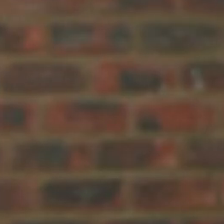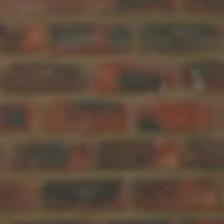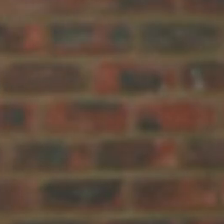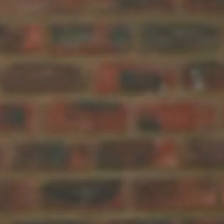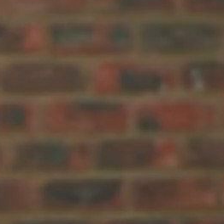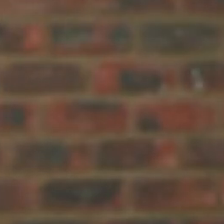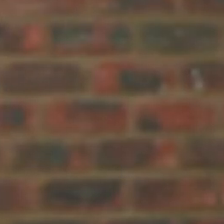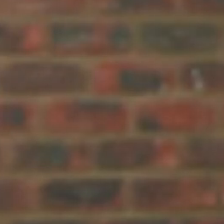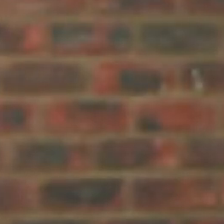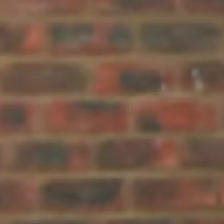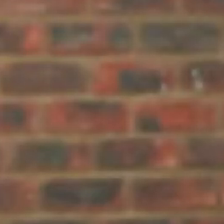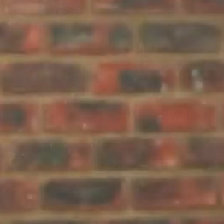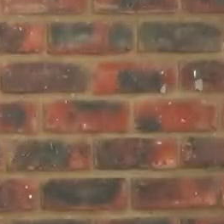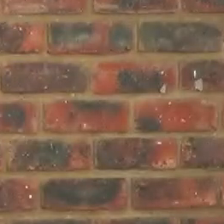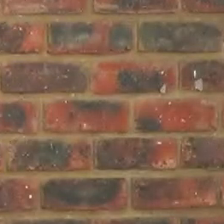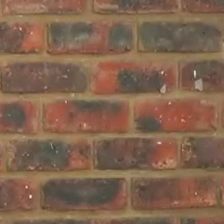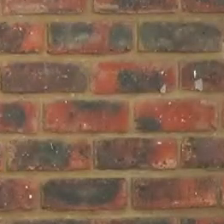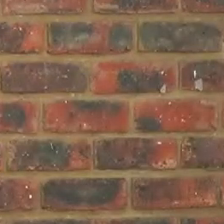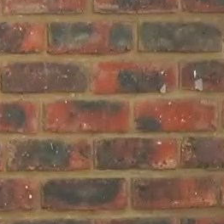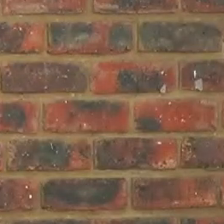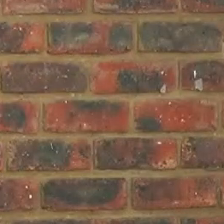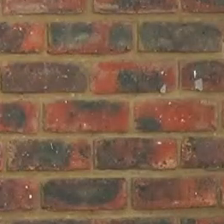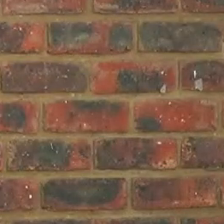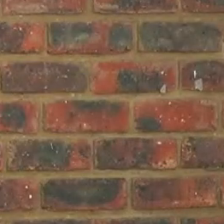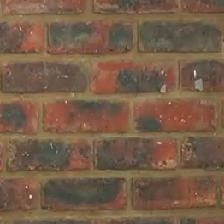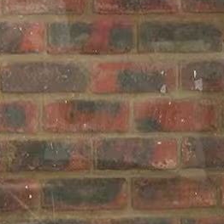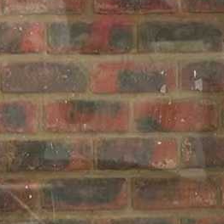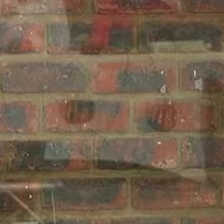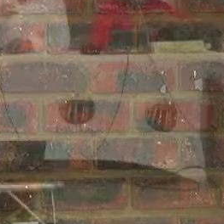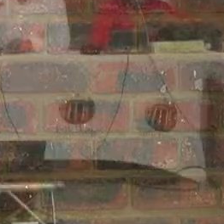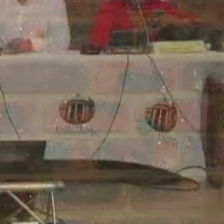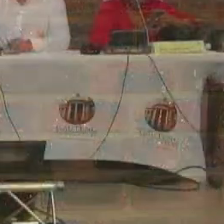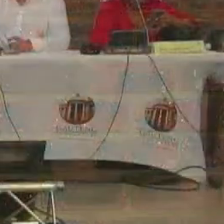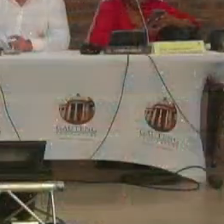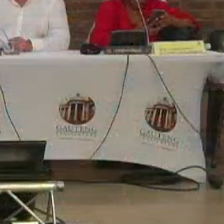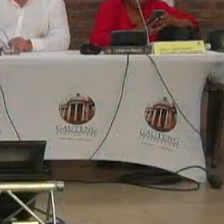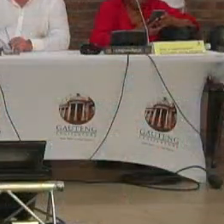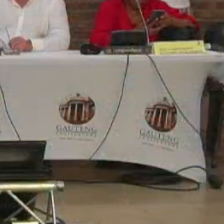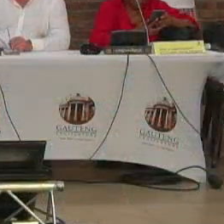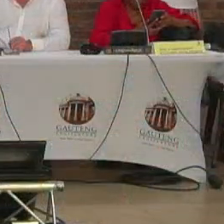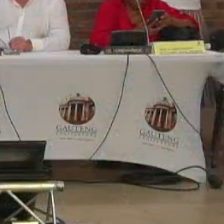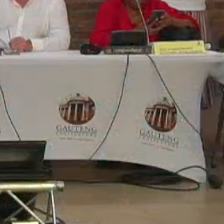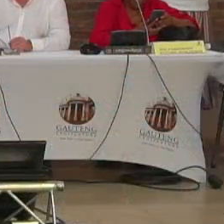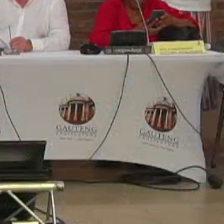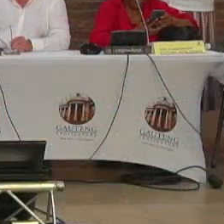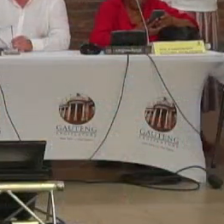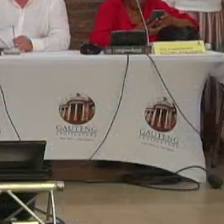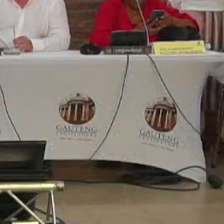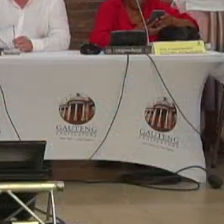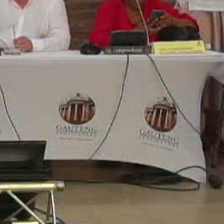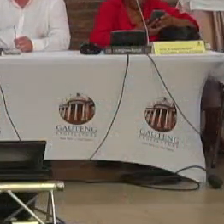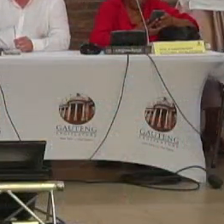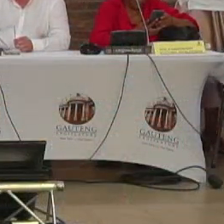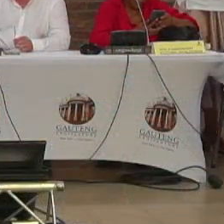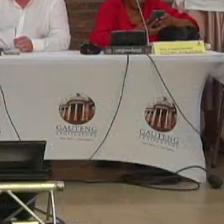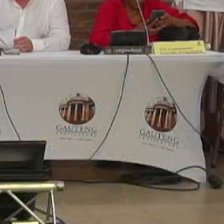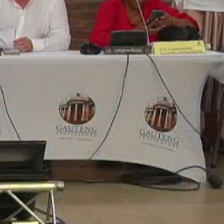sa Batlakole. Dumelang. Le kae? Ke ne ke kopa